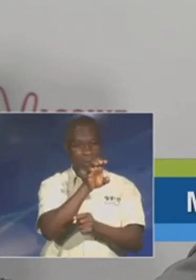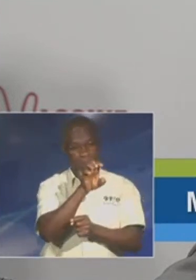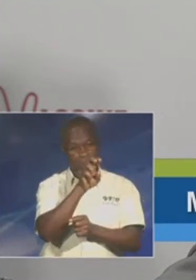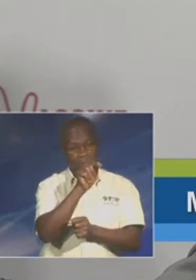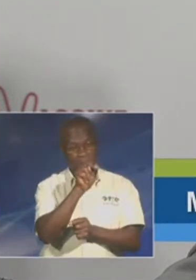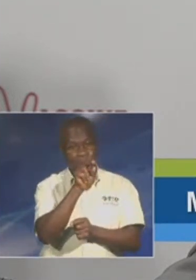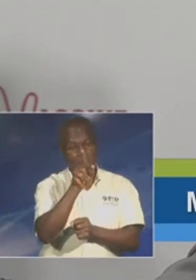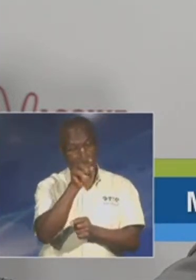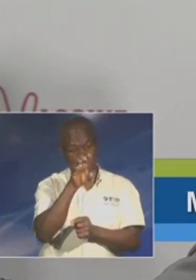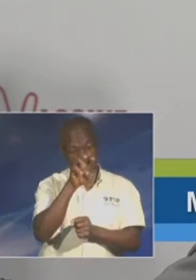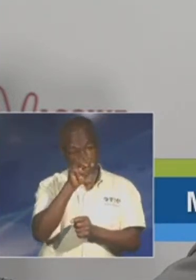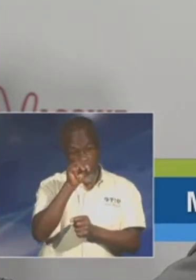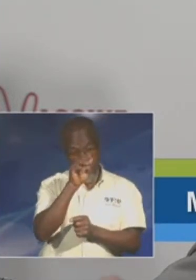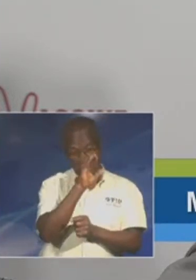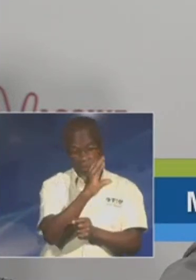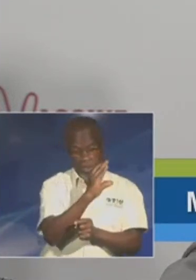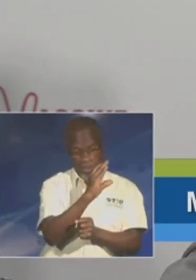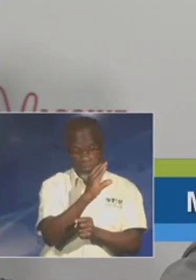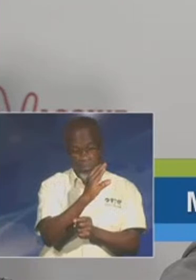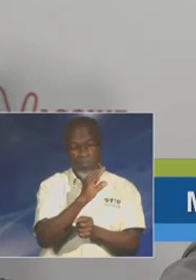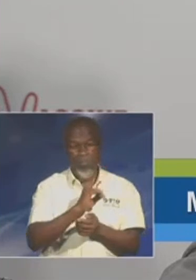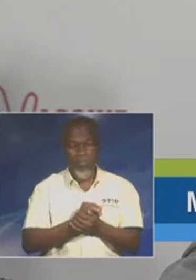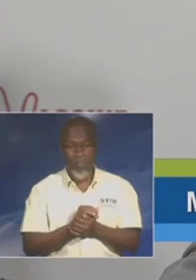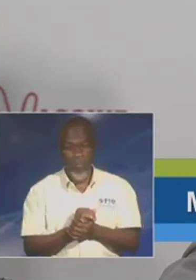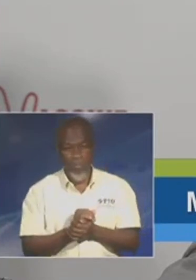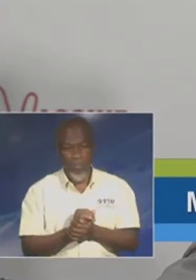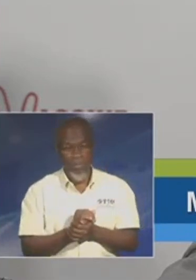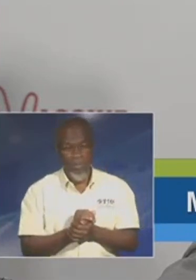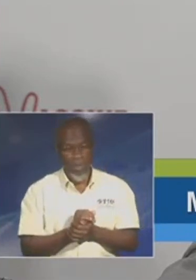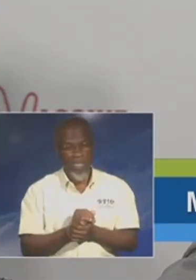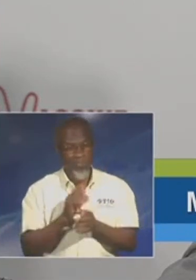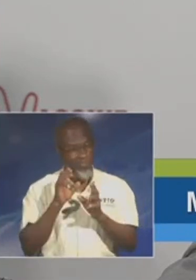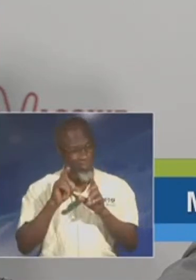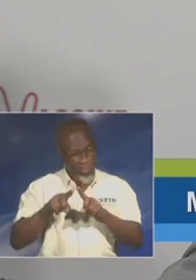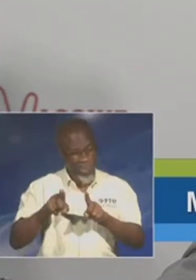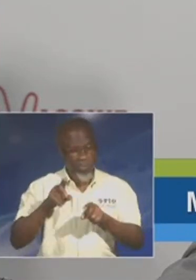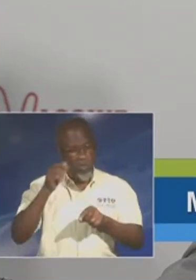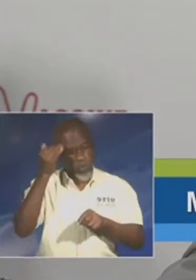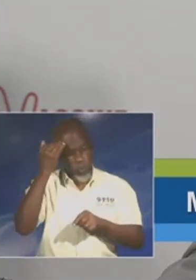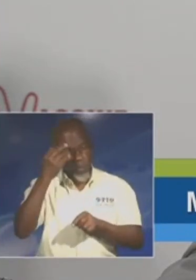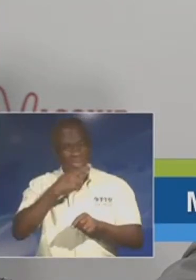livelihoods of families. As we